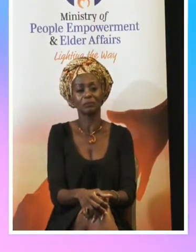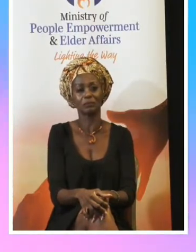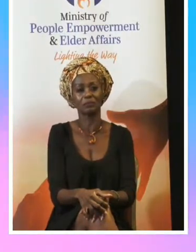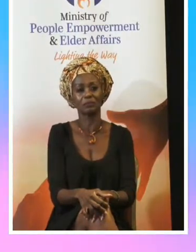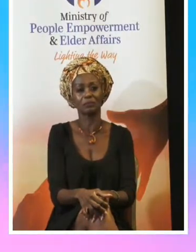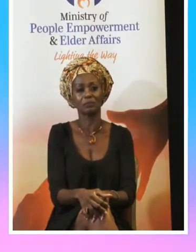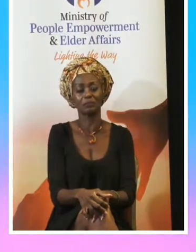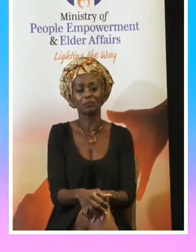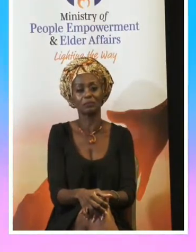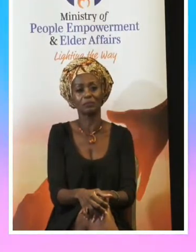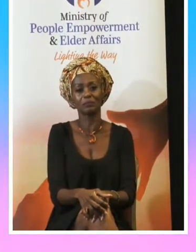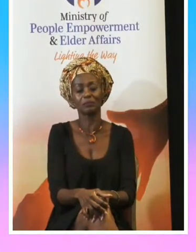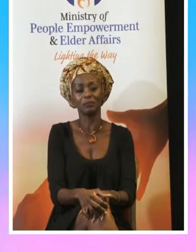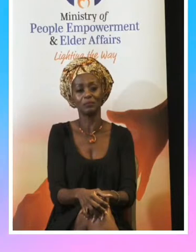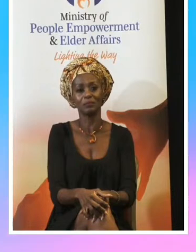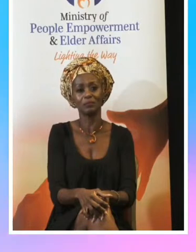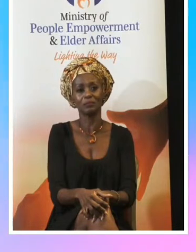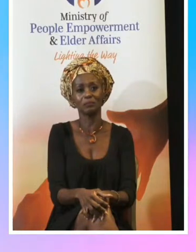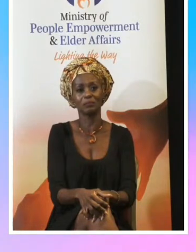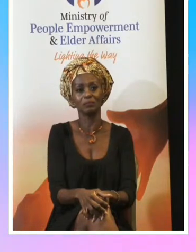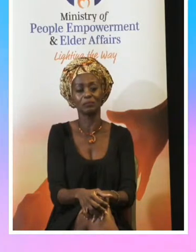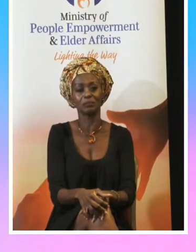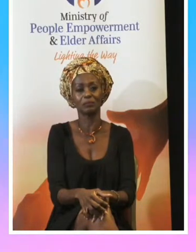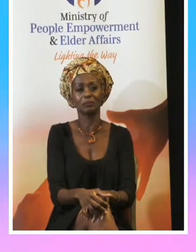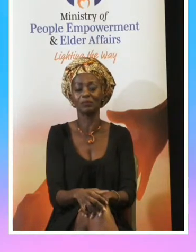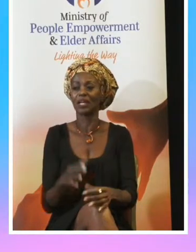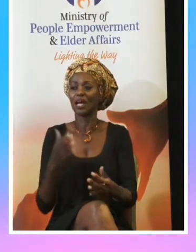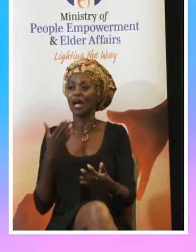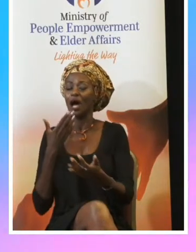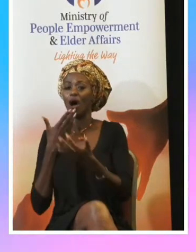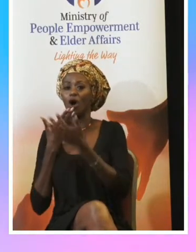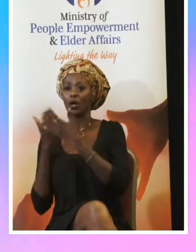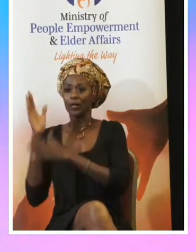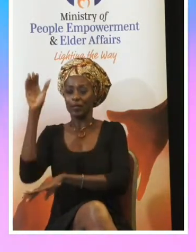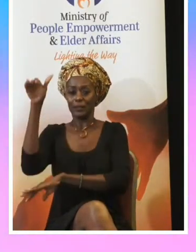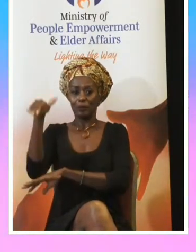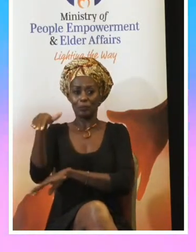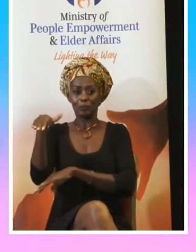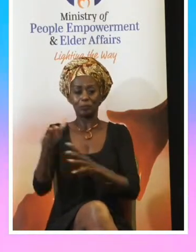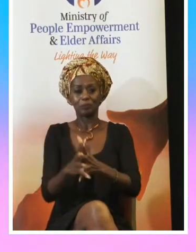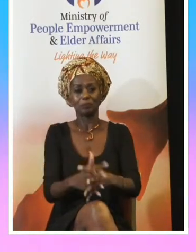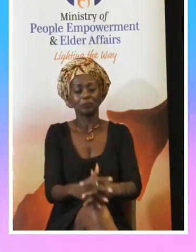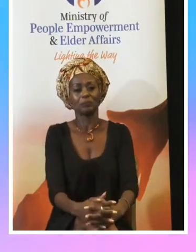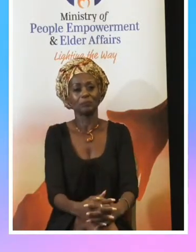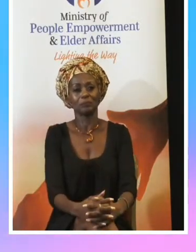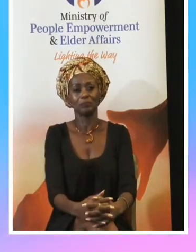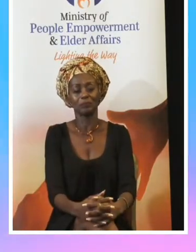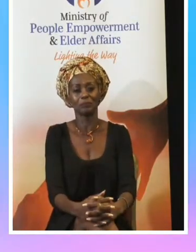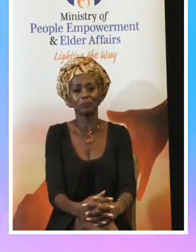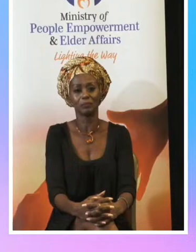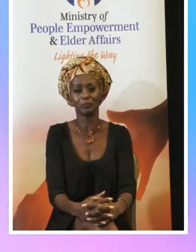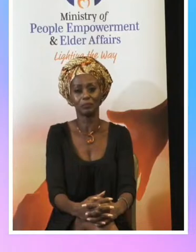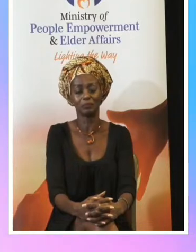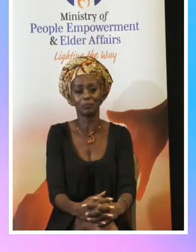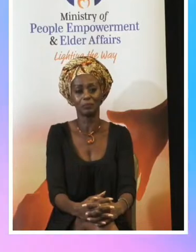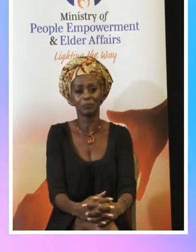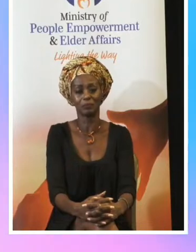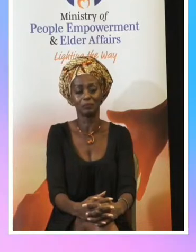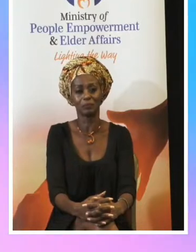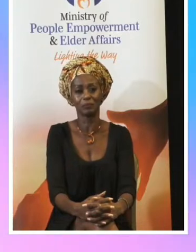Oh, okay. Yes. Okay, hello, good night. Good night. All right, hello, good night. Good